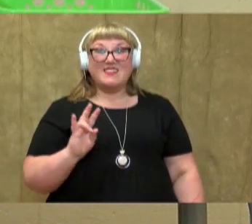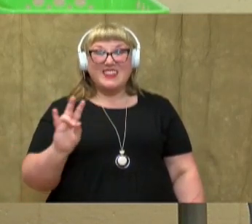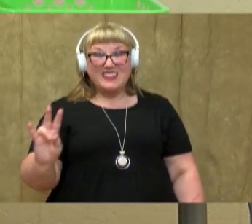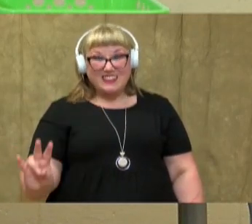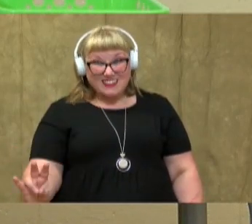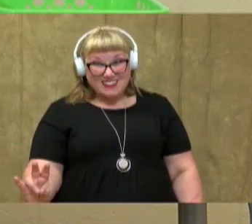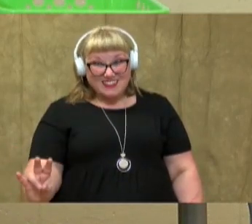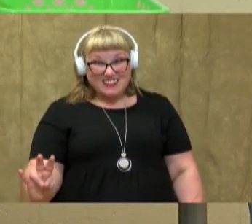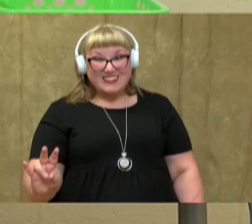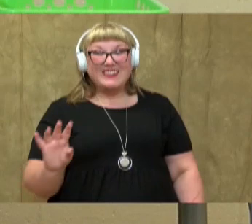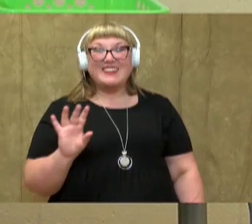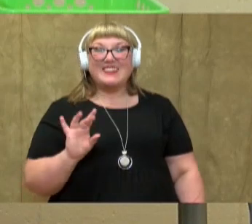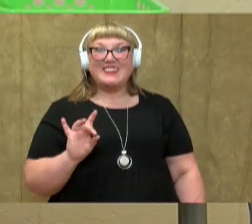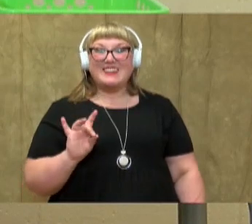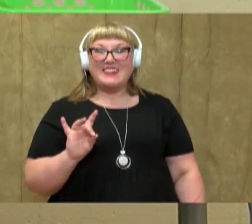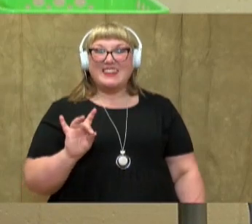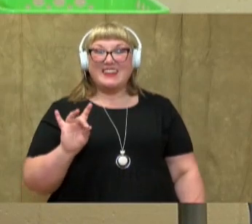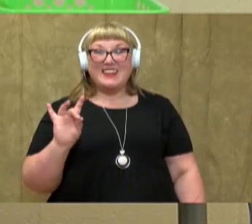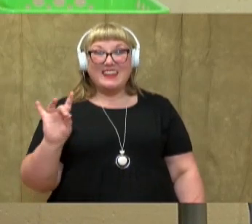seven,